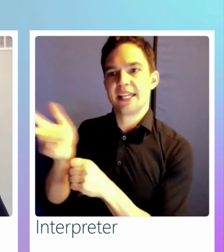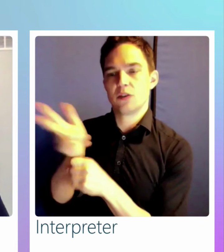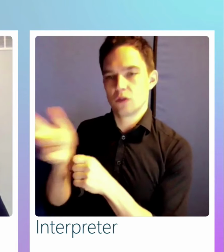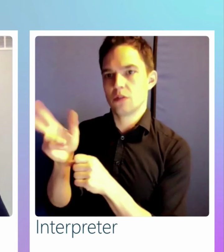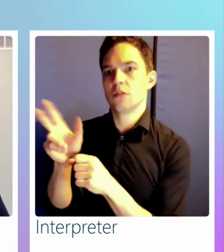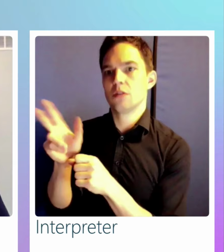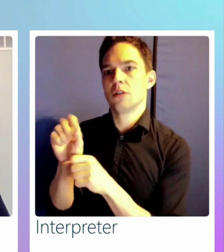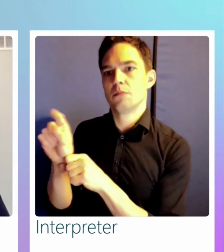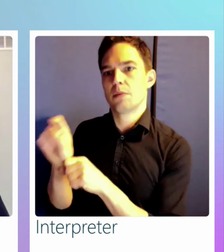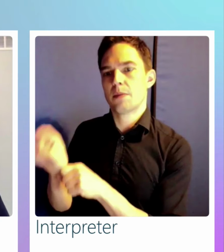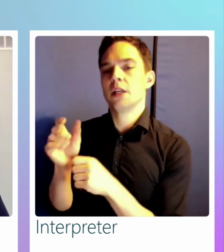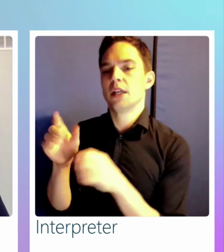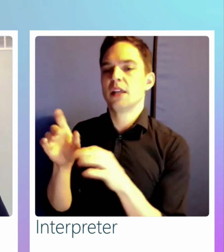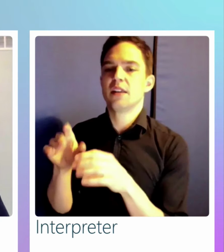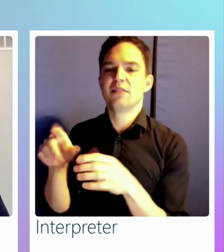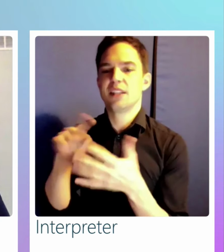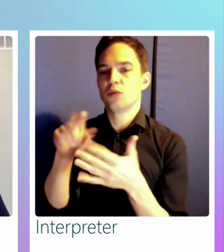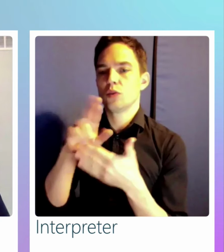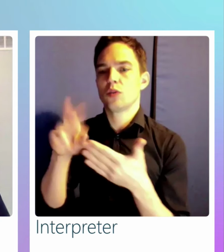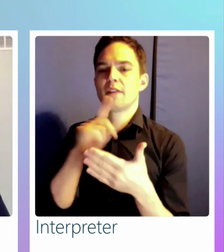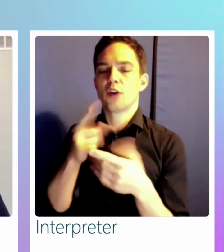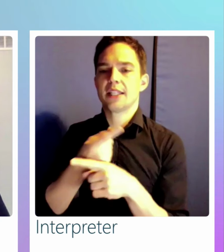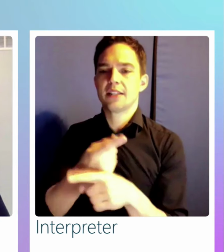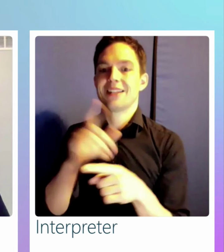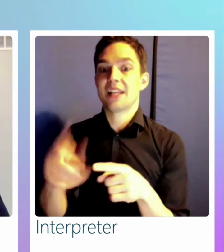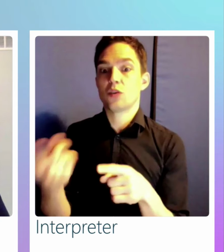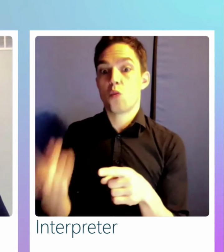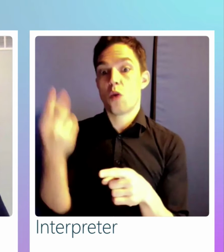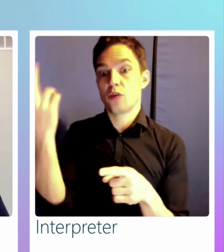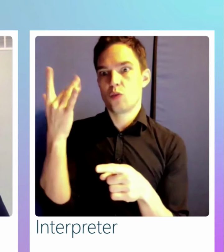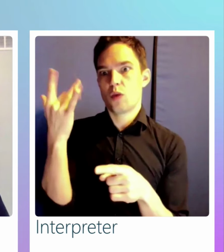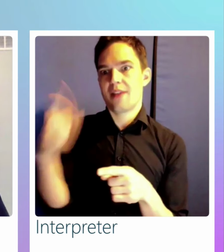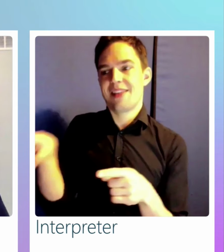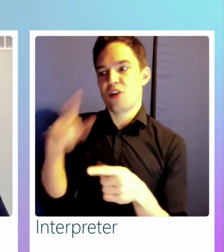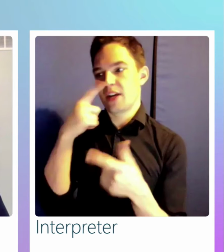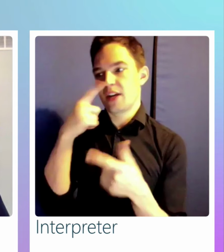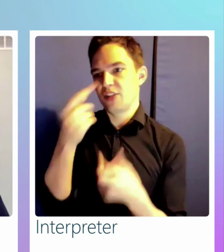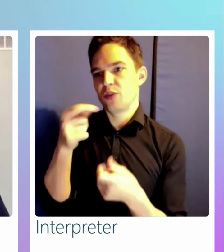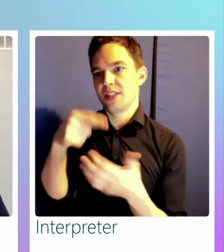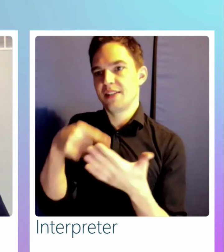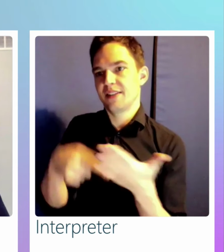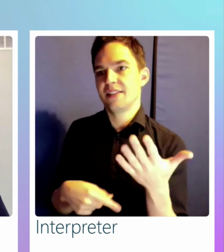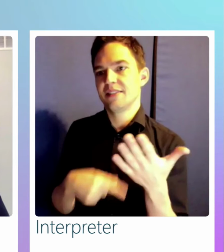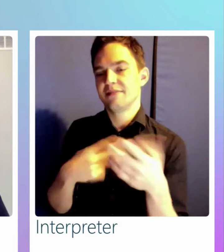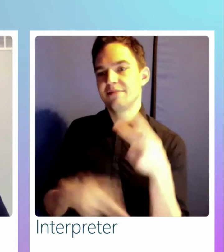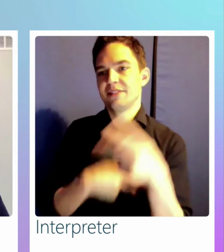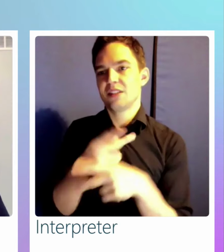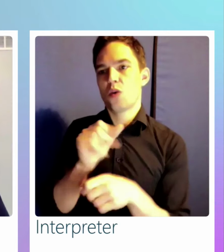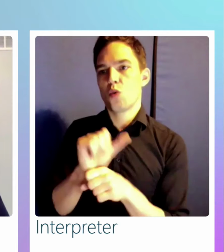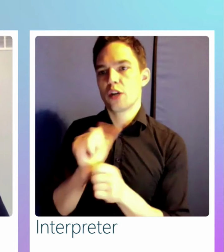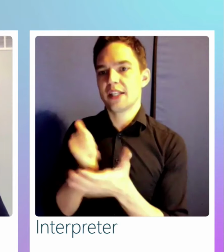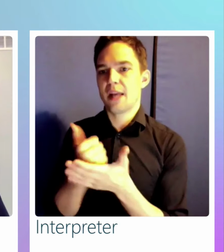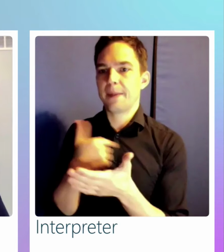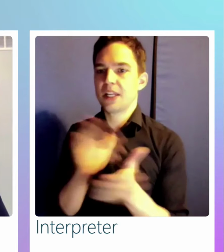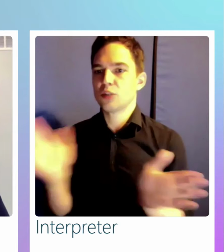those results are consistent. So that is one of the reasons they're interested in this work, helping us push this